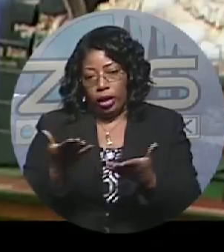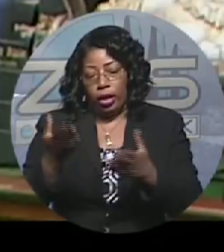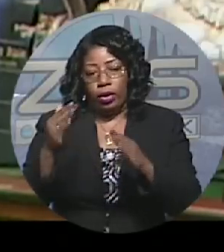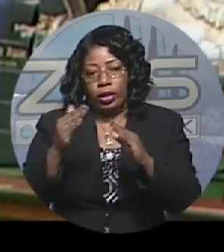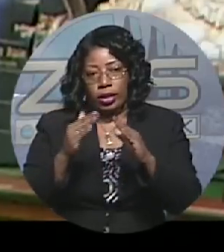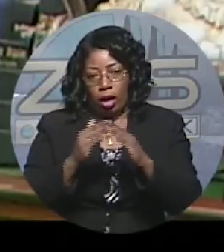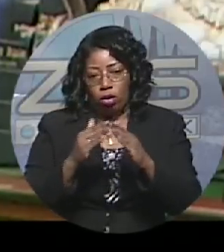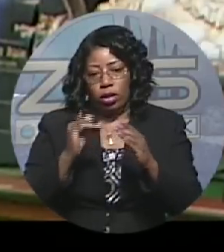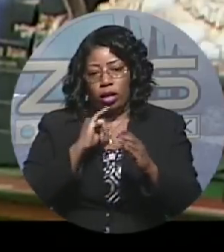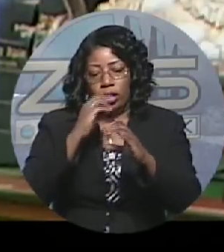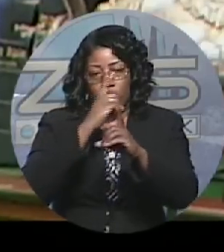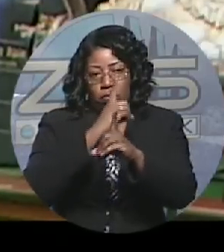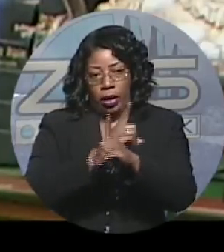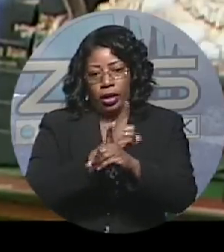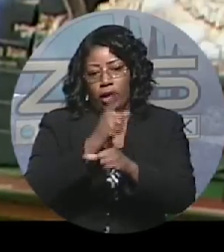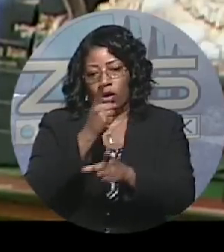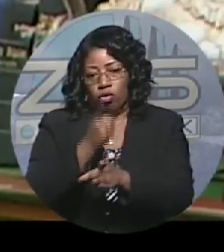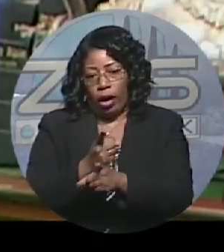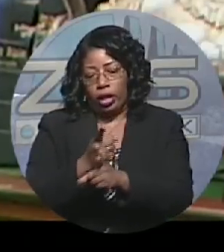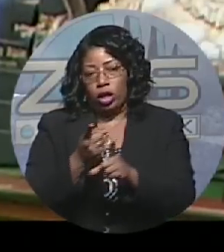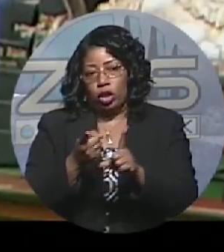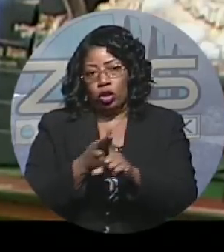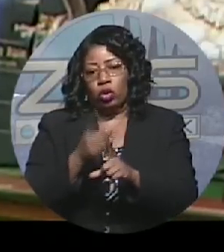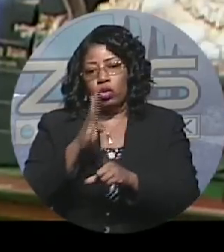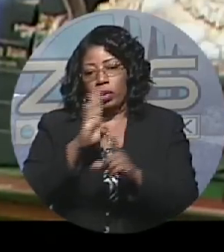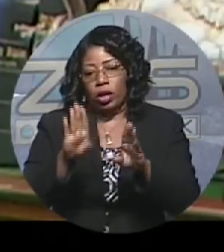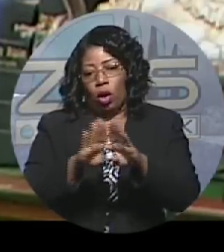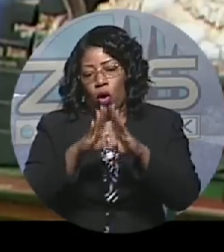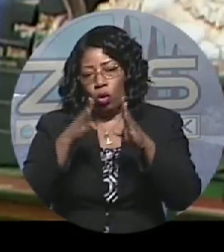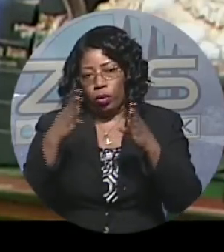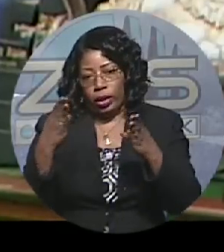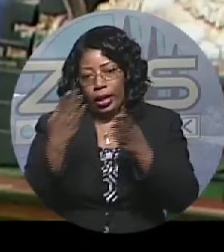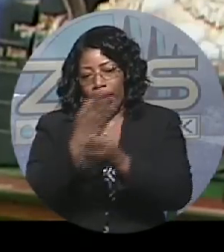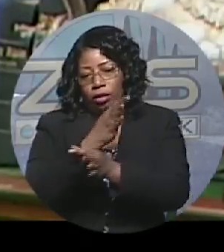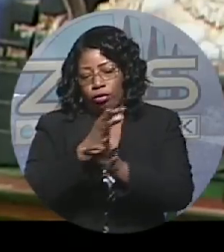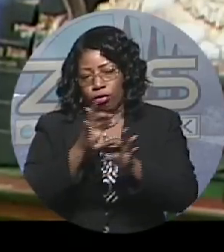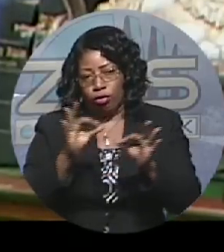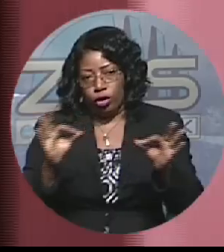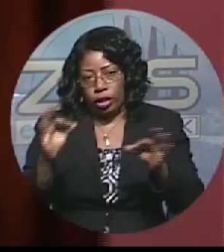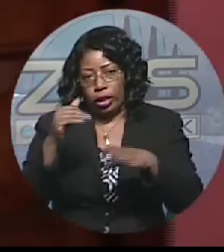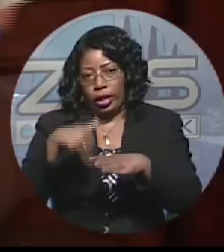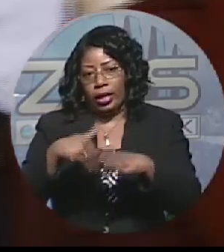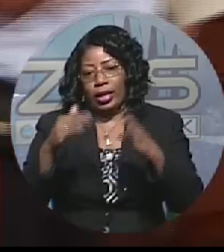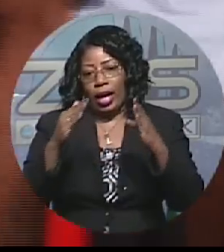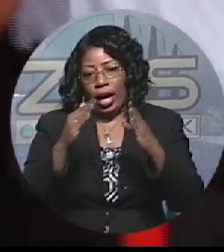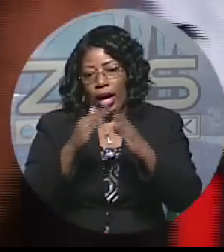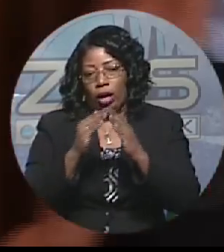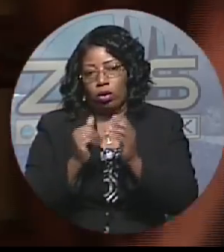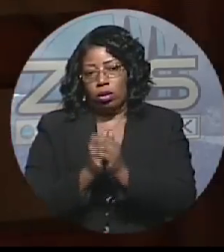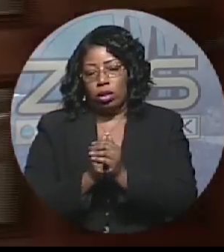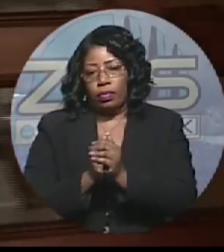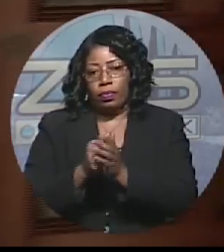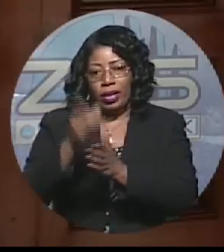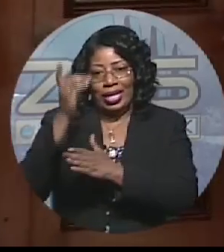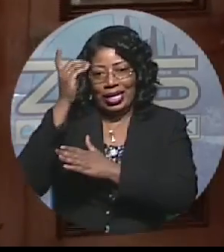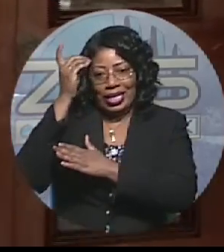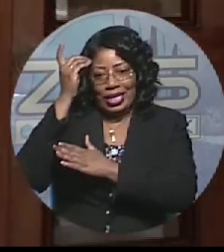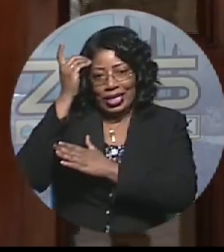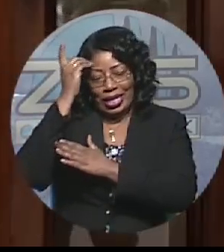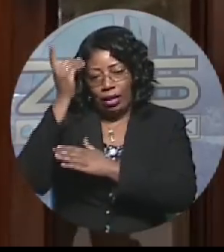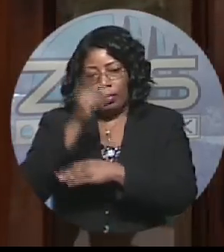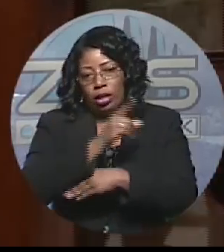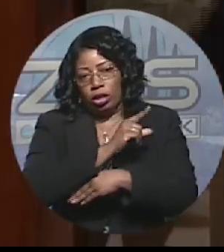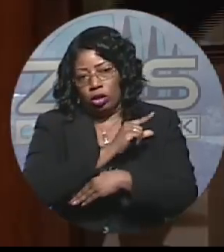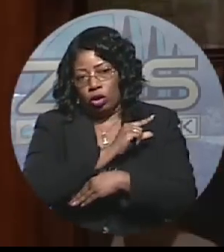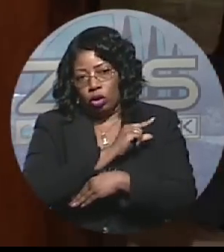to defend their right to speak openly and freely in this House. Damian Gomez resigned as the chair of the Committee